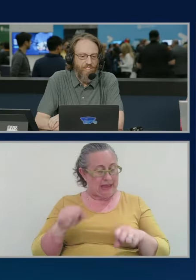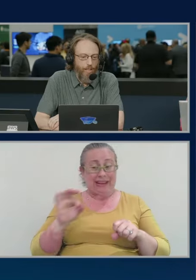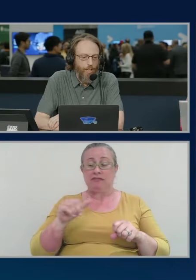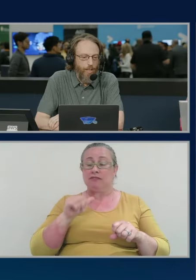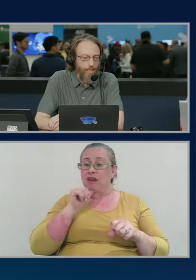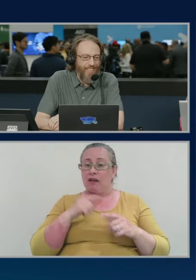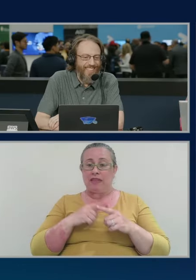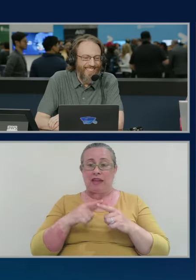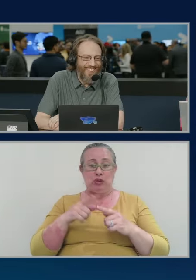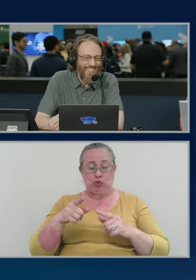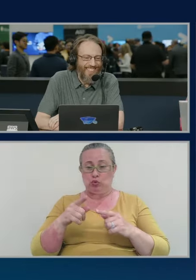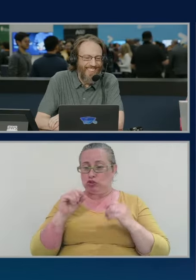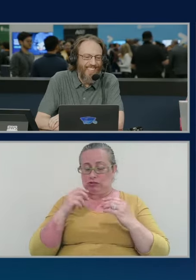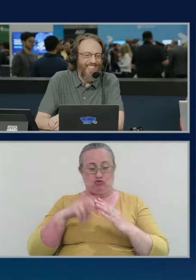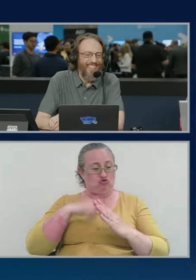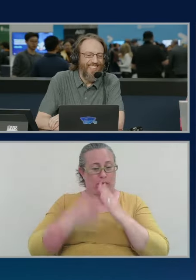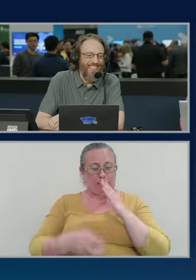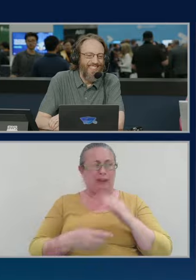pre-assessment.